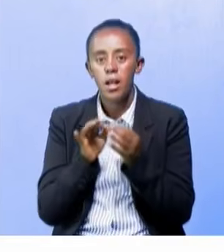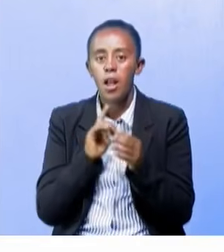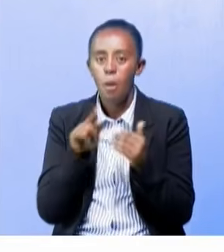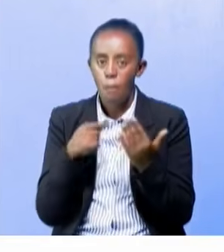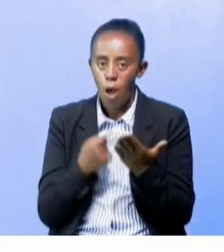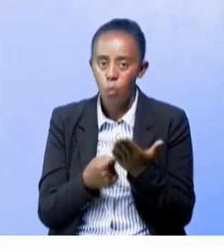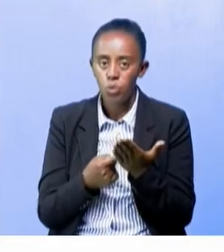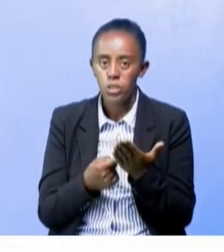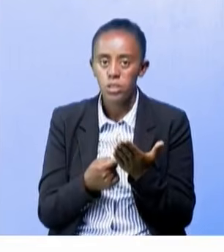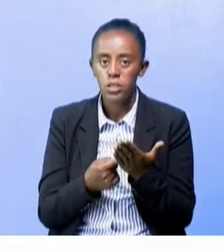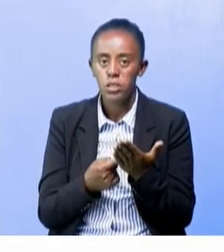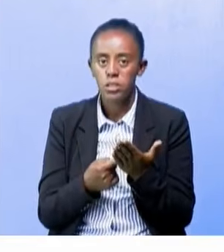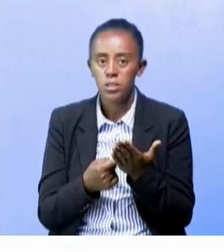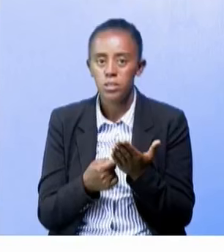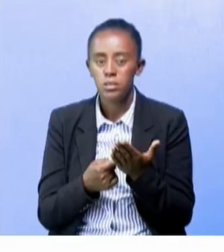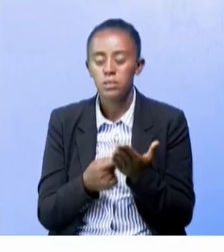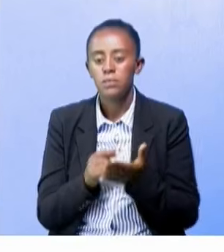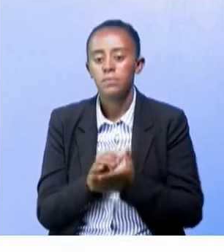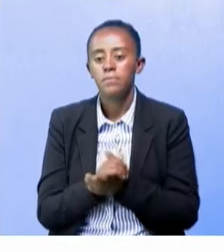about